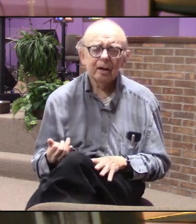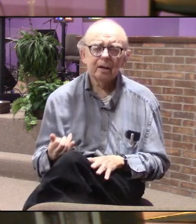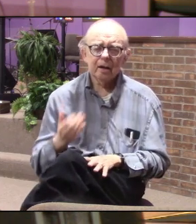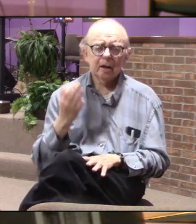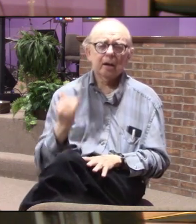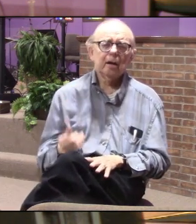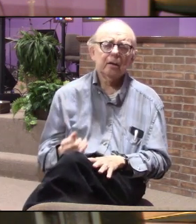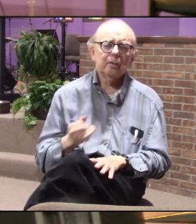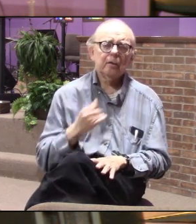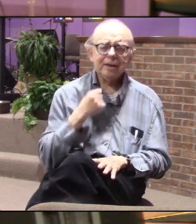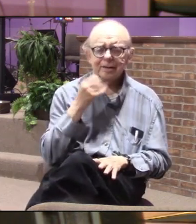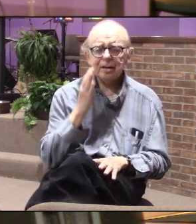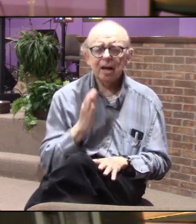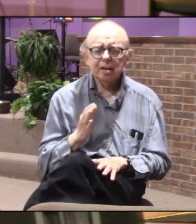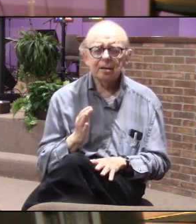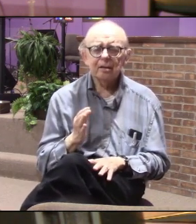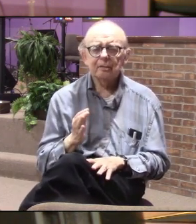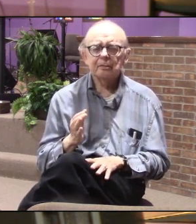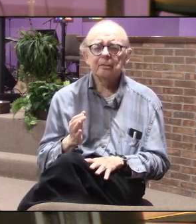Why is it, God,